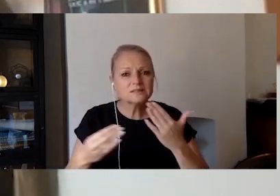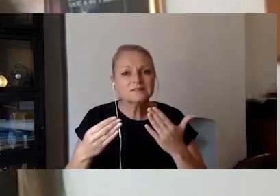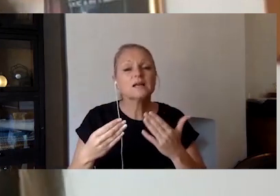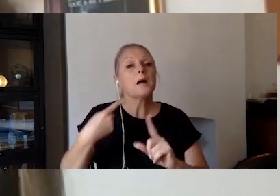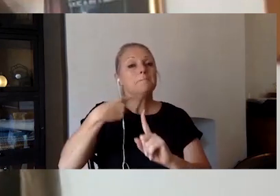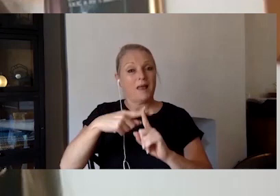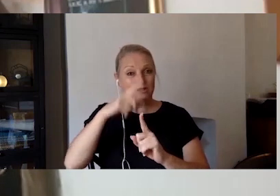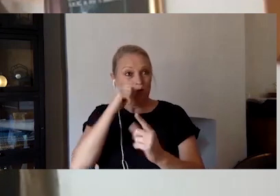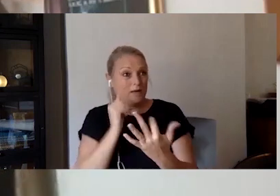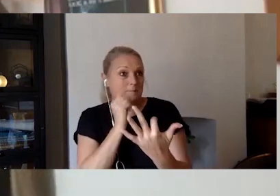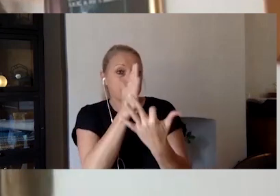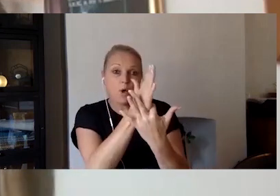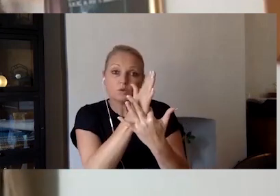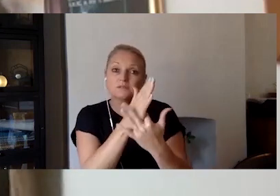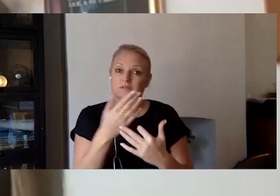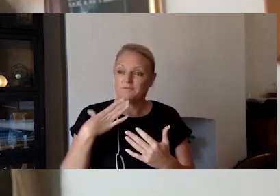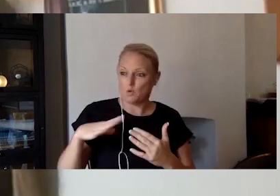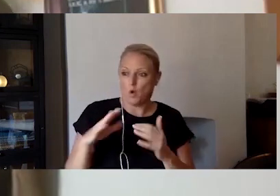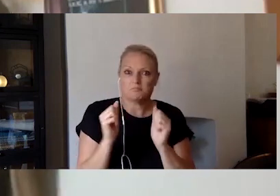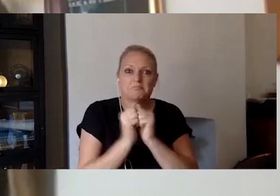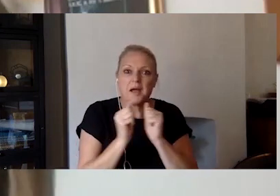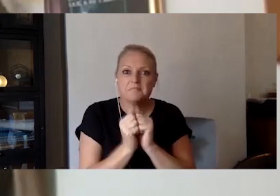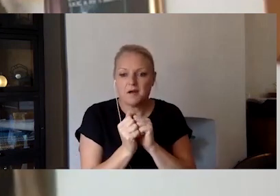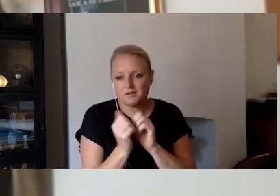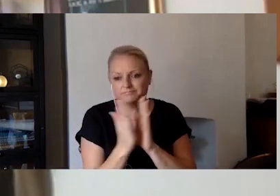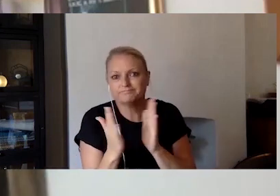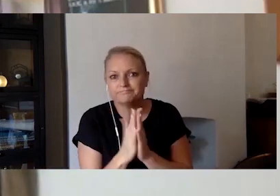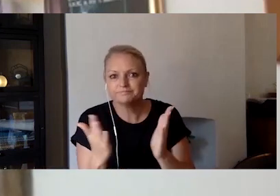and we can post those out to you. We're also working as fast